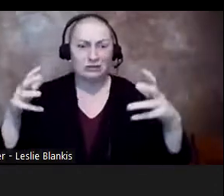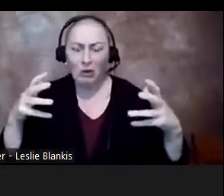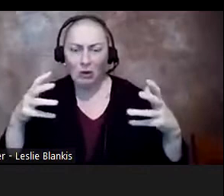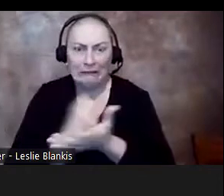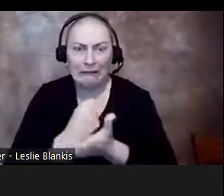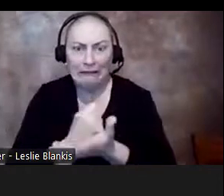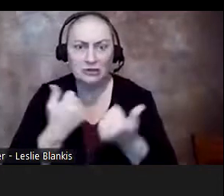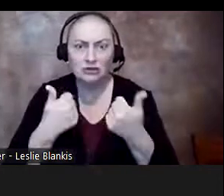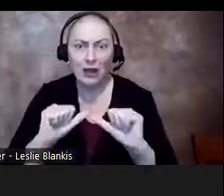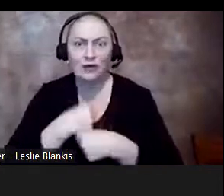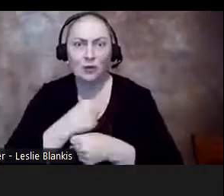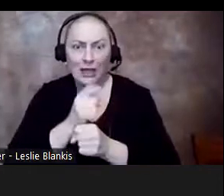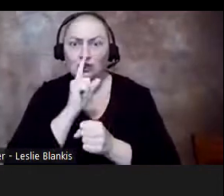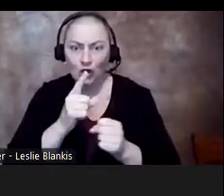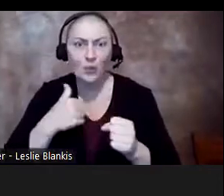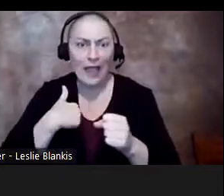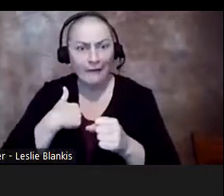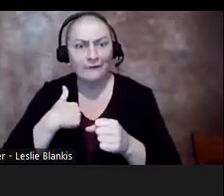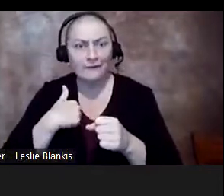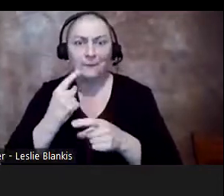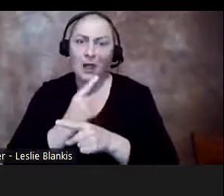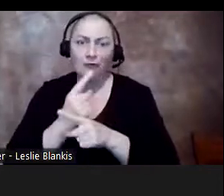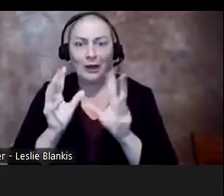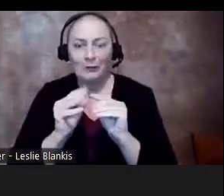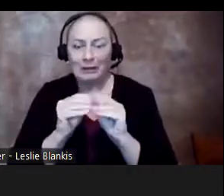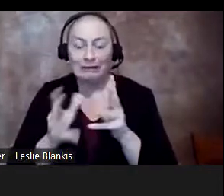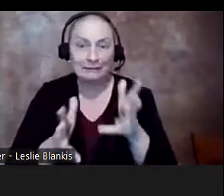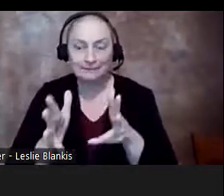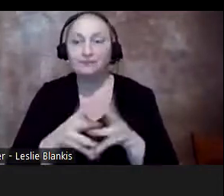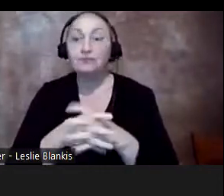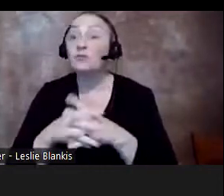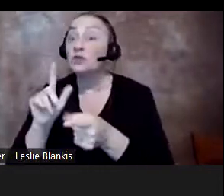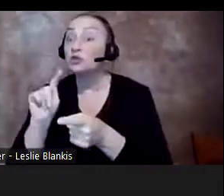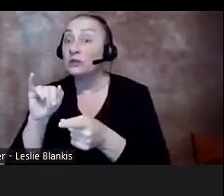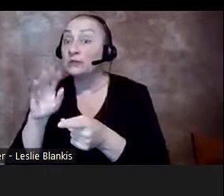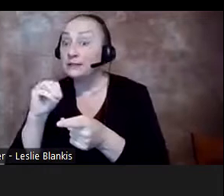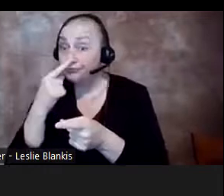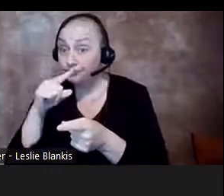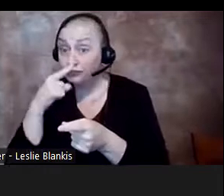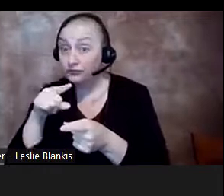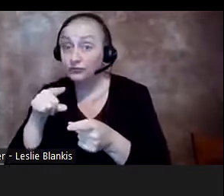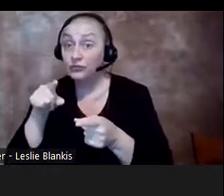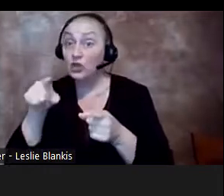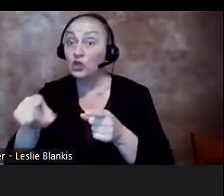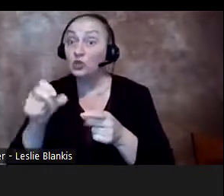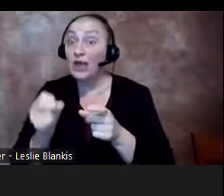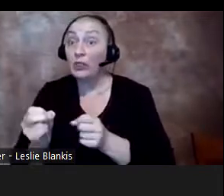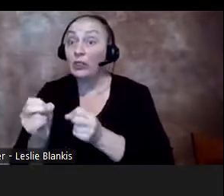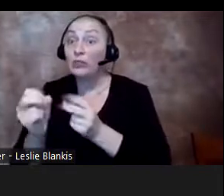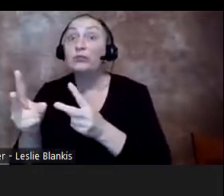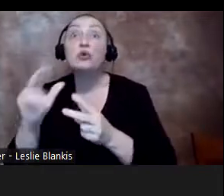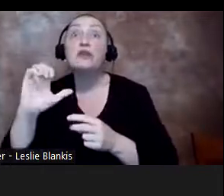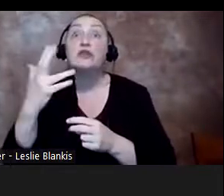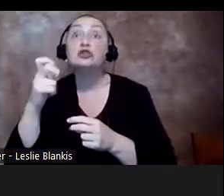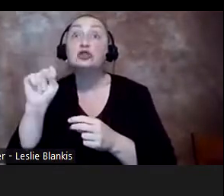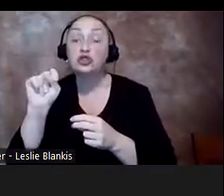trying to make sure that we have our meeting. Tim, if you are able to drop into the chat for those who would